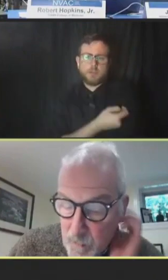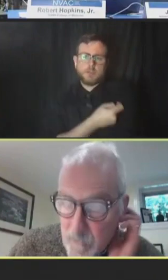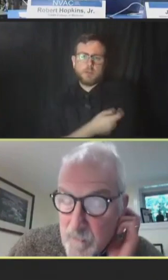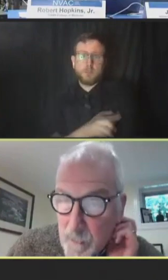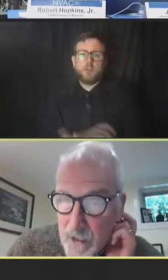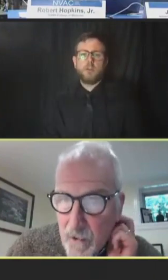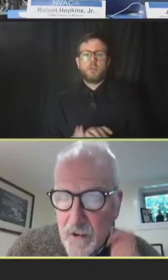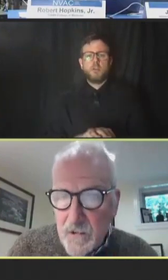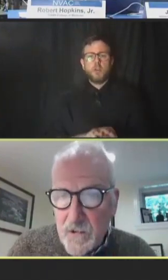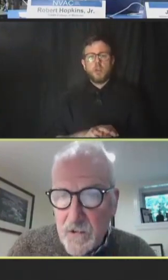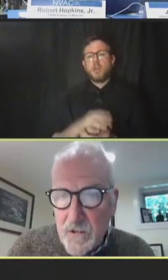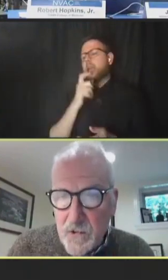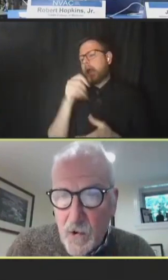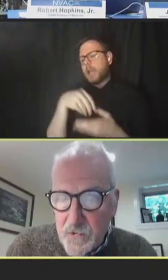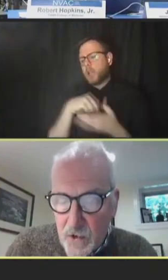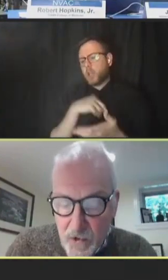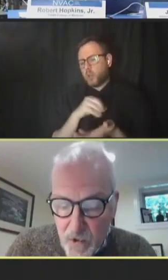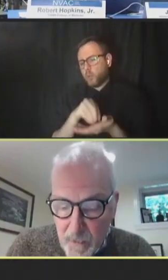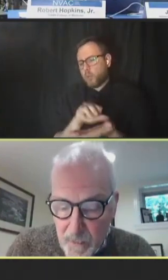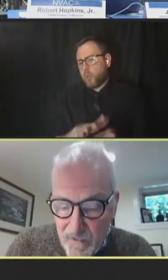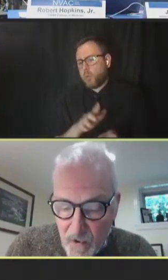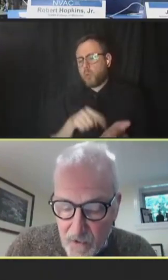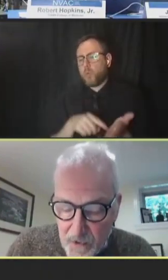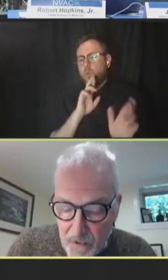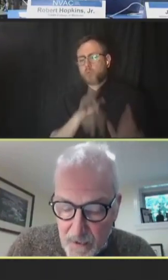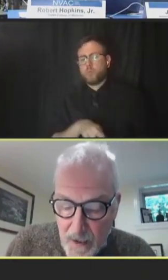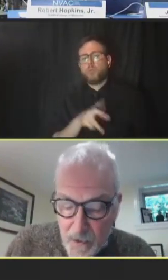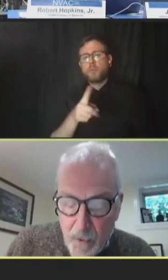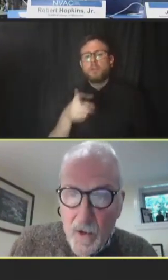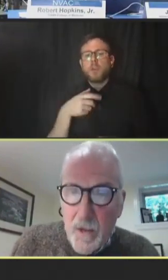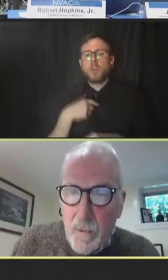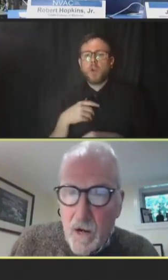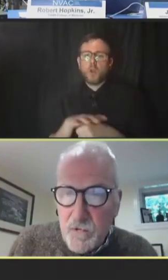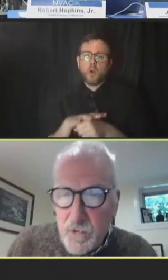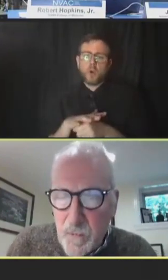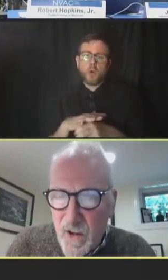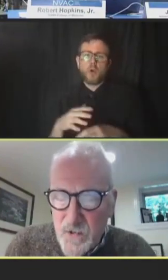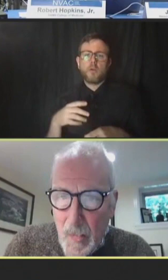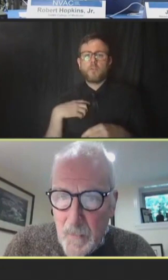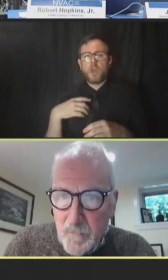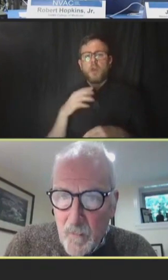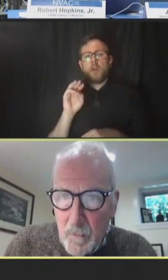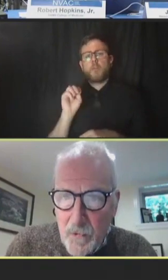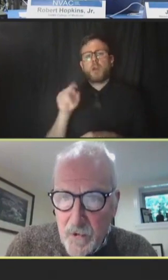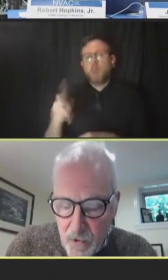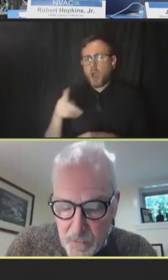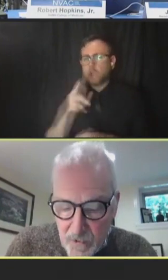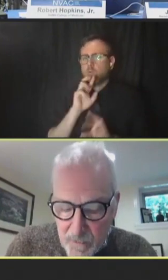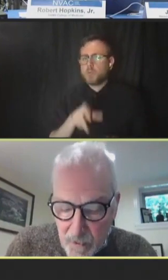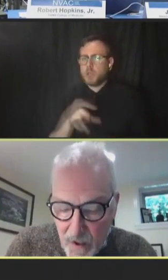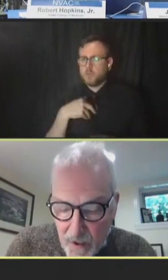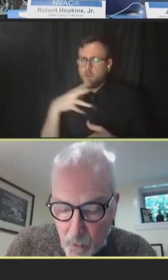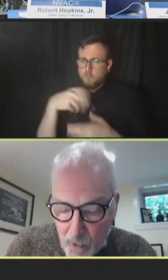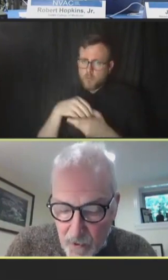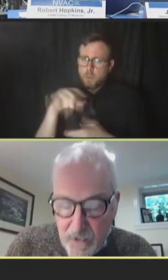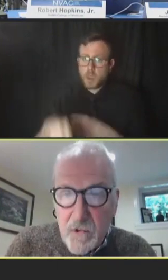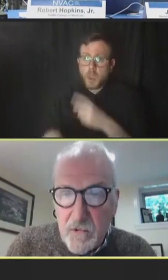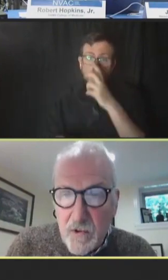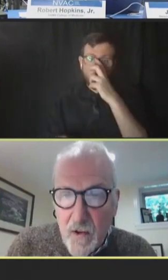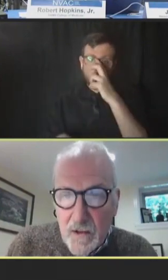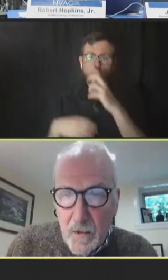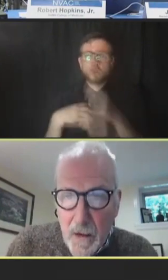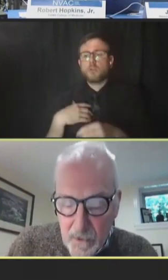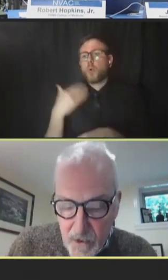local public health agencies across the country have been involved in the monkeypox response, both in terms of providing awareness